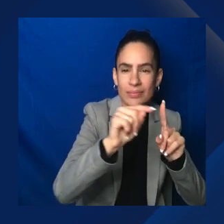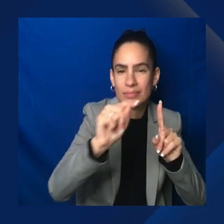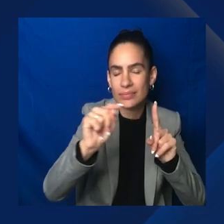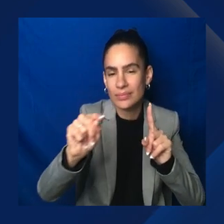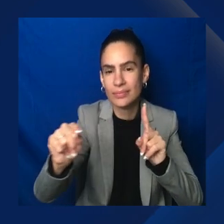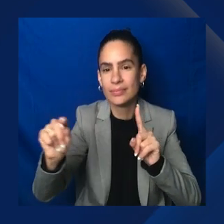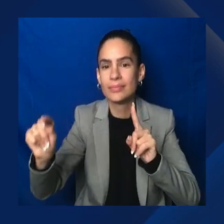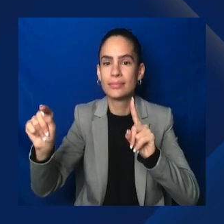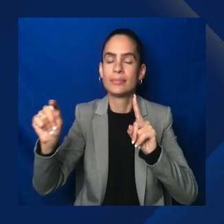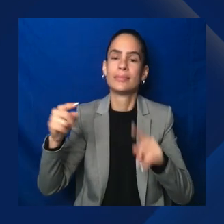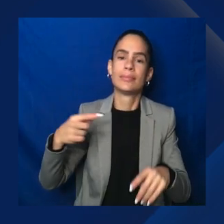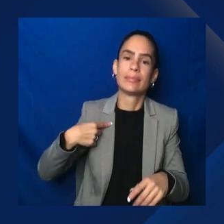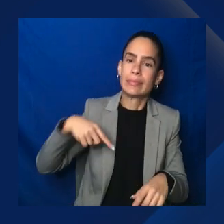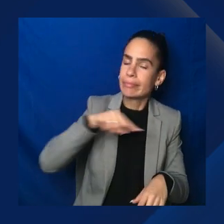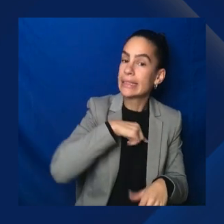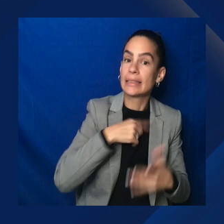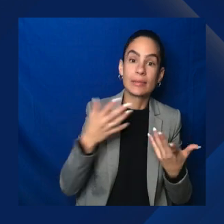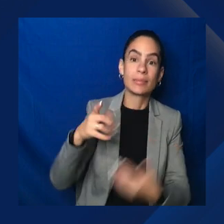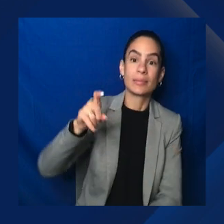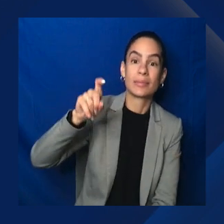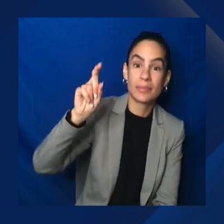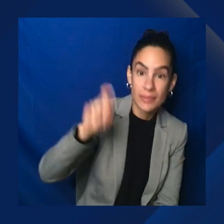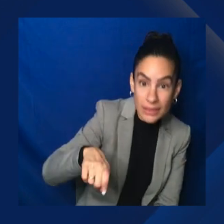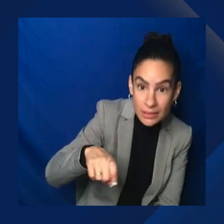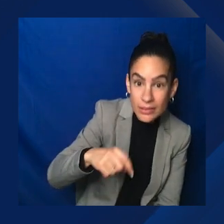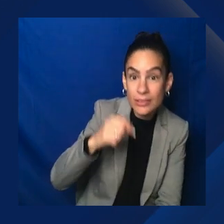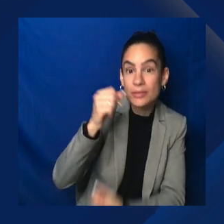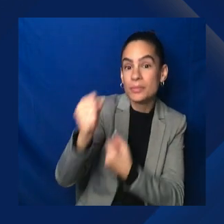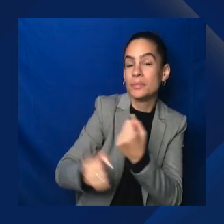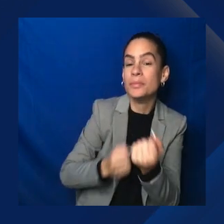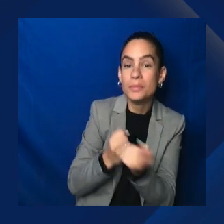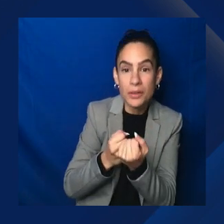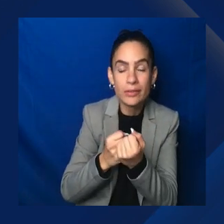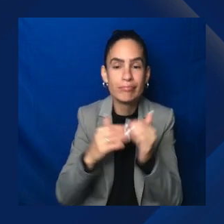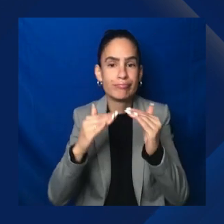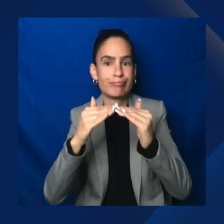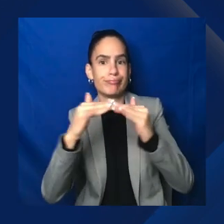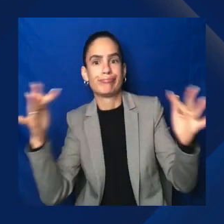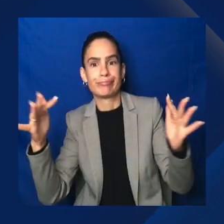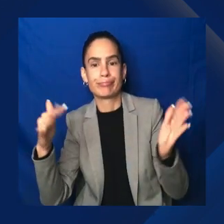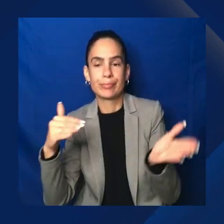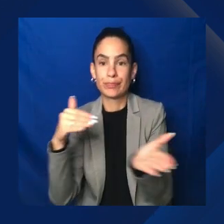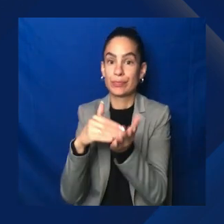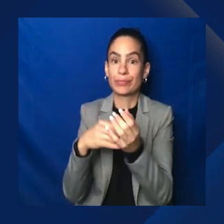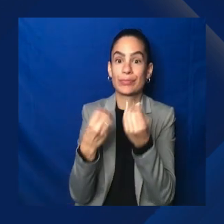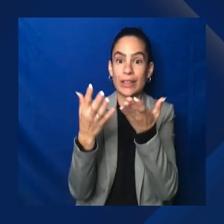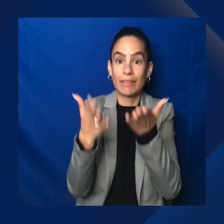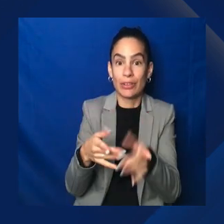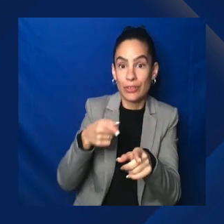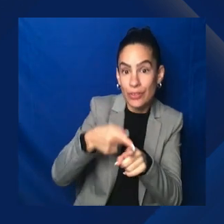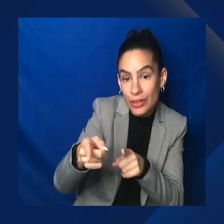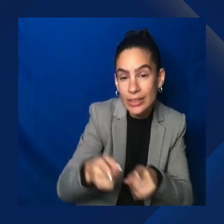support diversifying providers and investing to make systemic changes for our